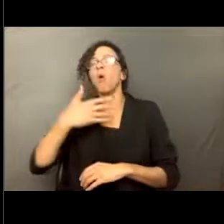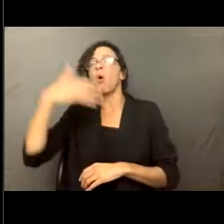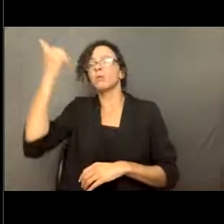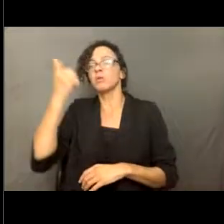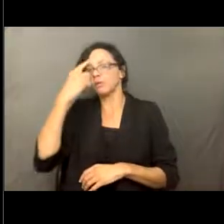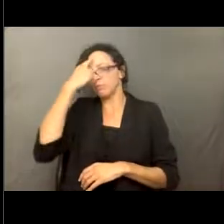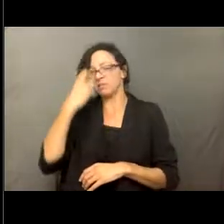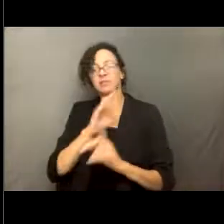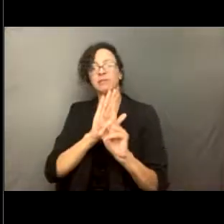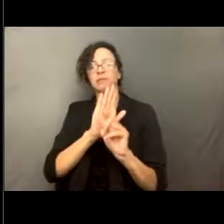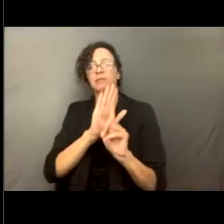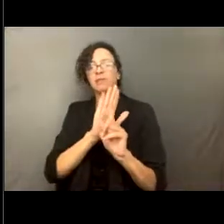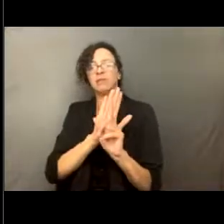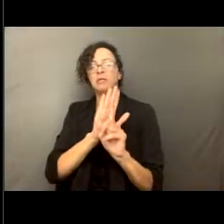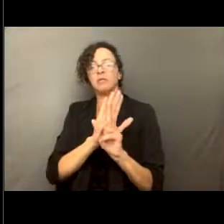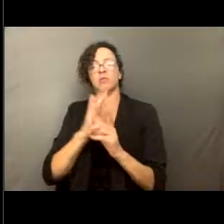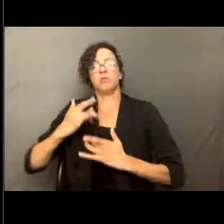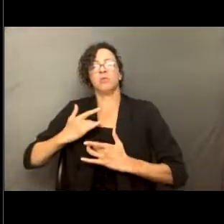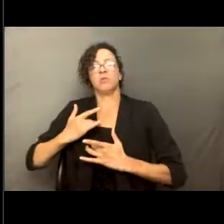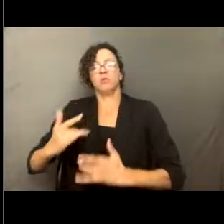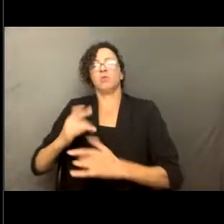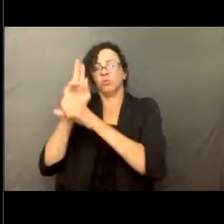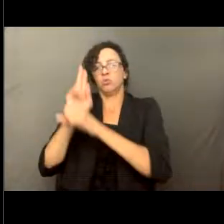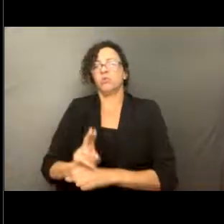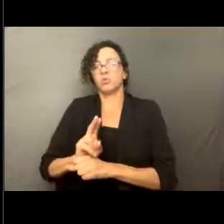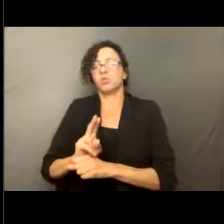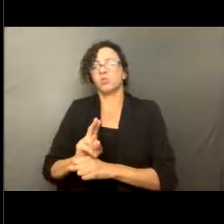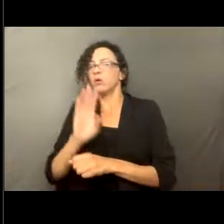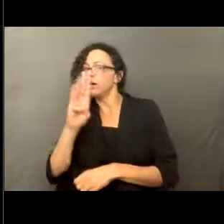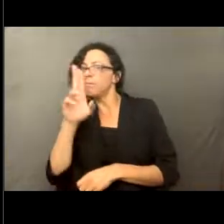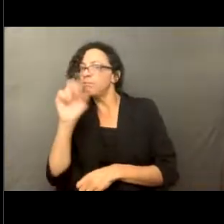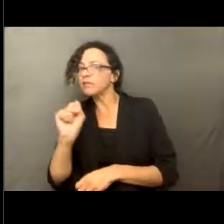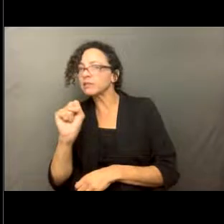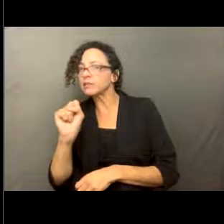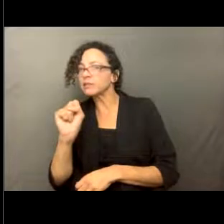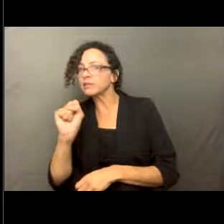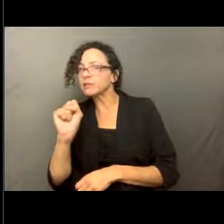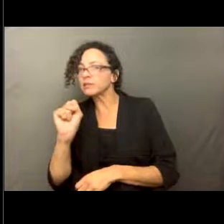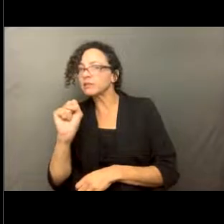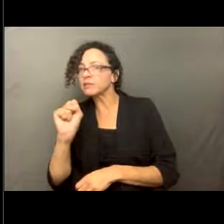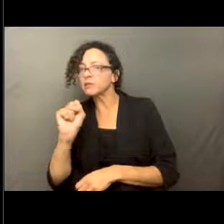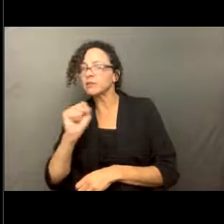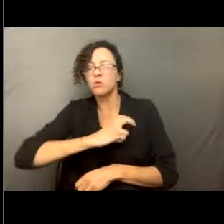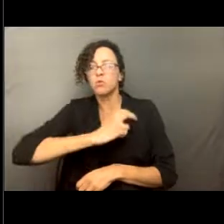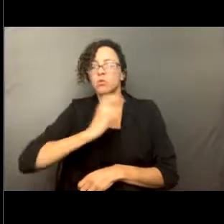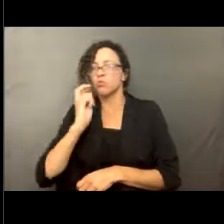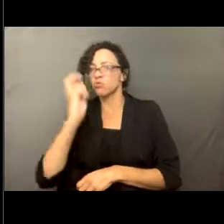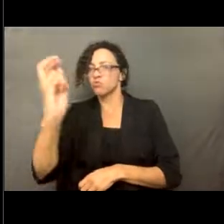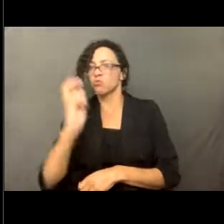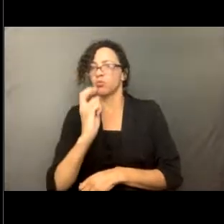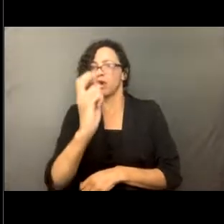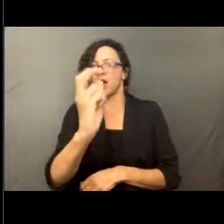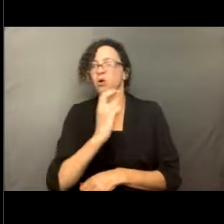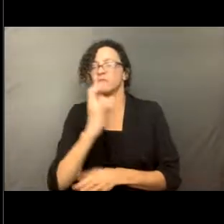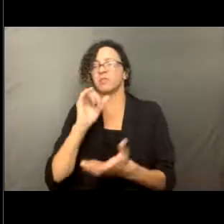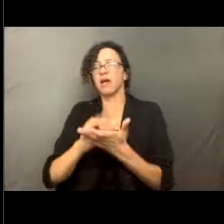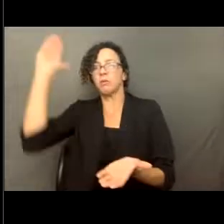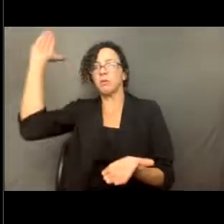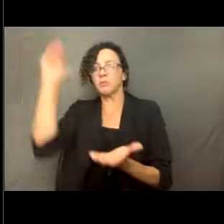disappearing. And I've had generations of family be affected by freeway expansions that cut across Boyle Heights. So with my